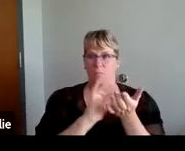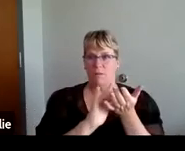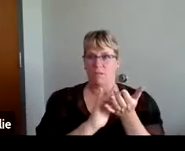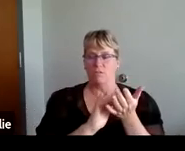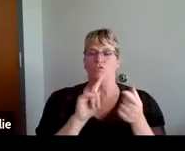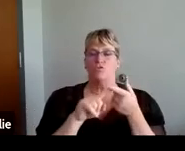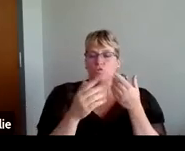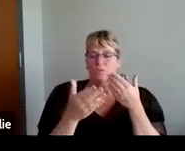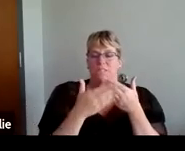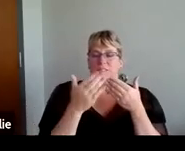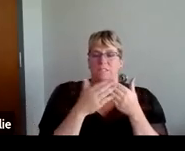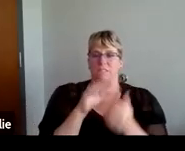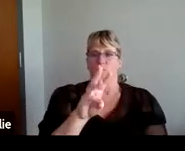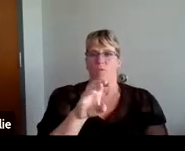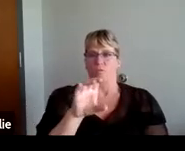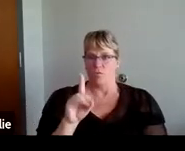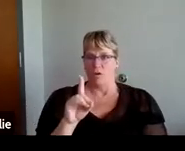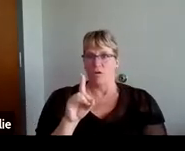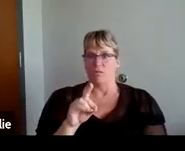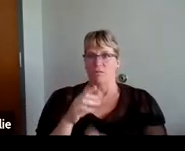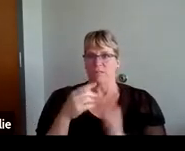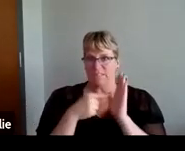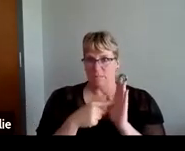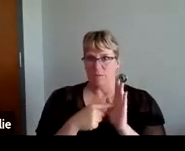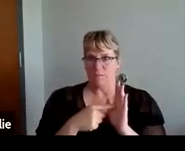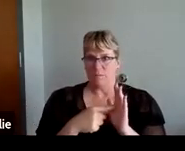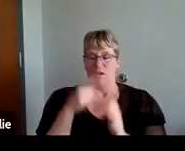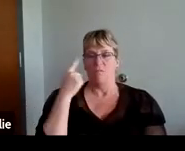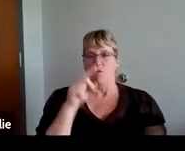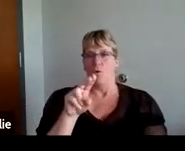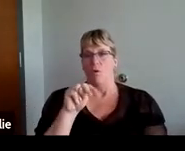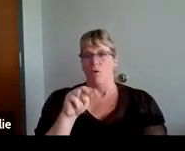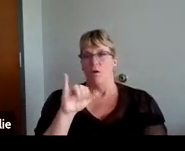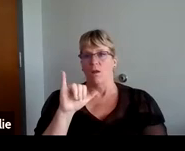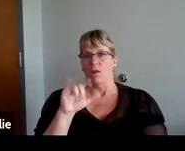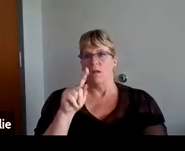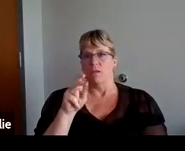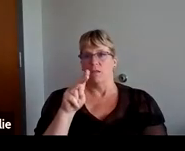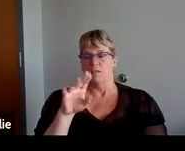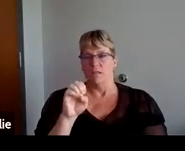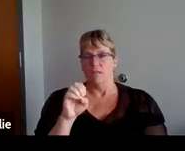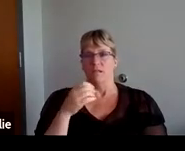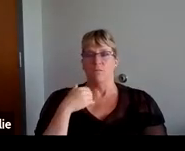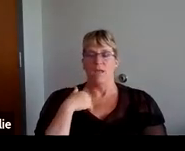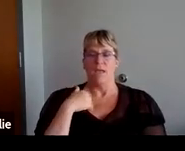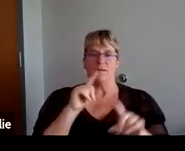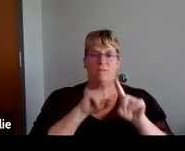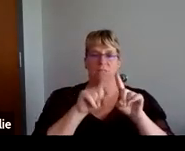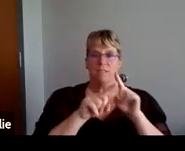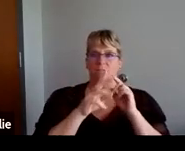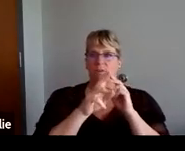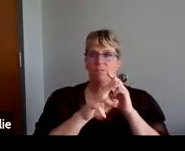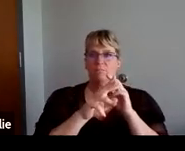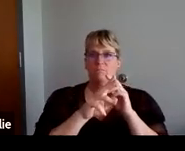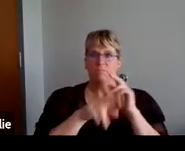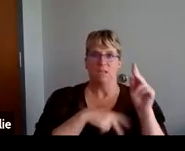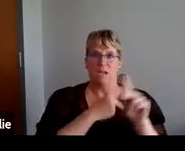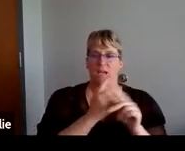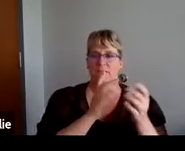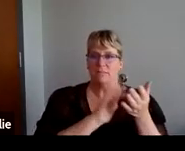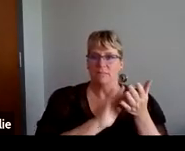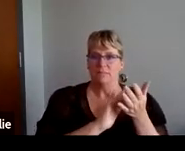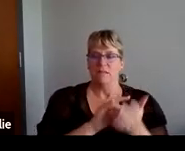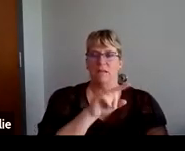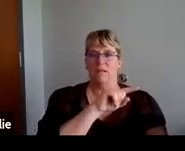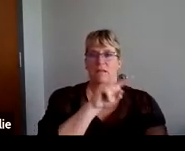those withdrawal symptoms. For nicotine, we have bupropion, Wellbutrin, repackaged, known as Zyban. We